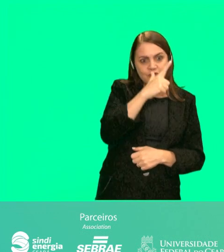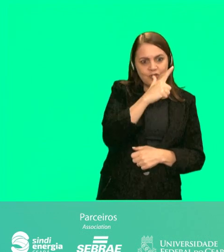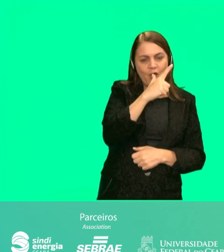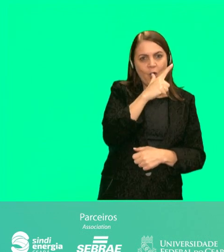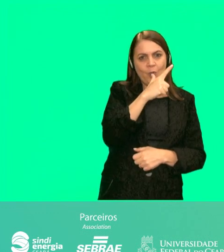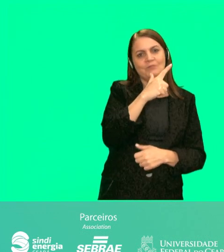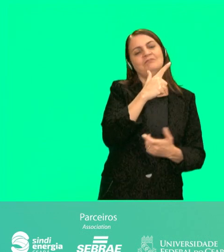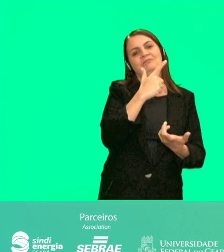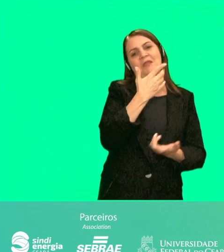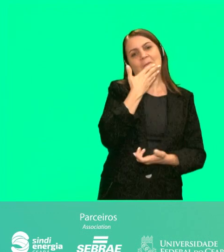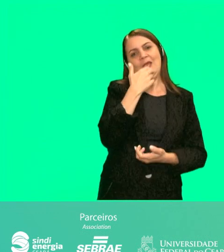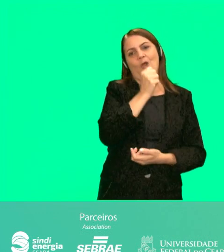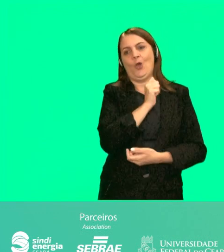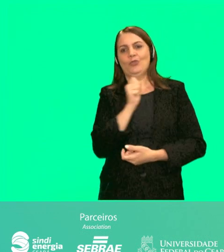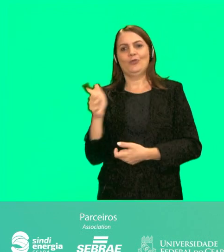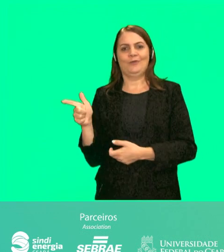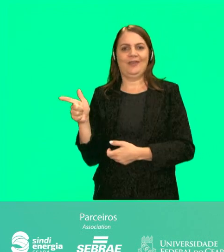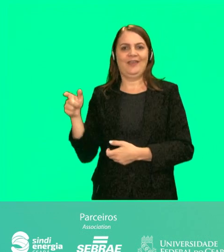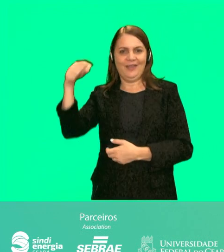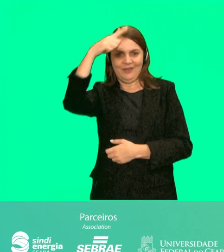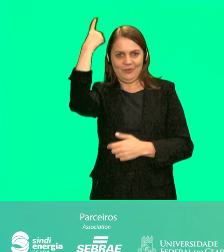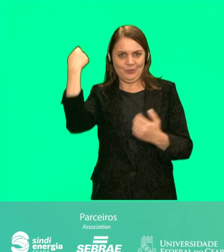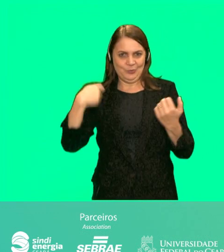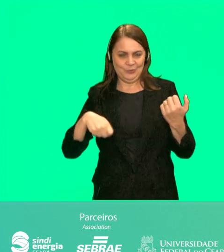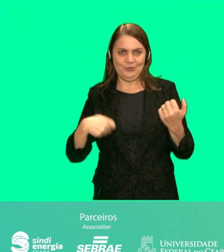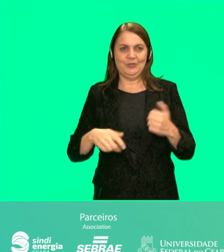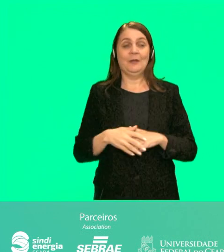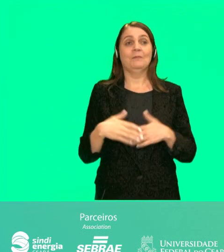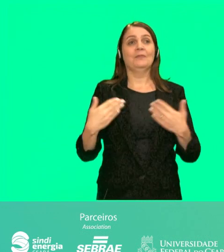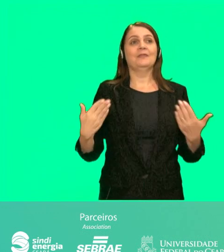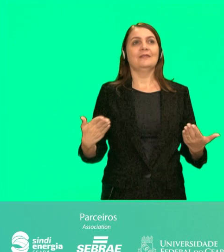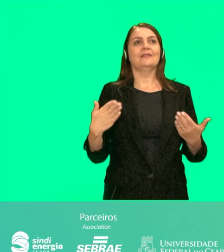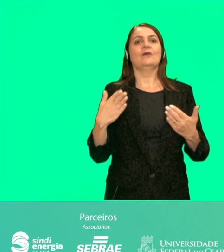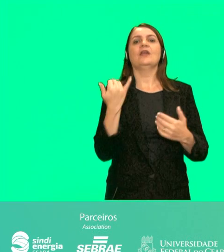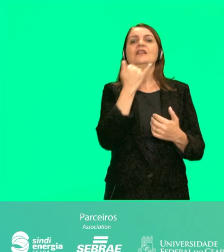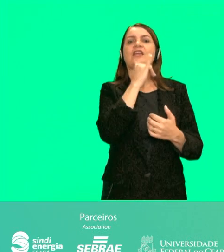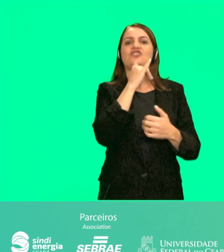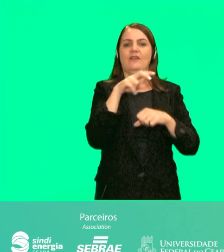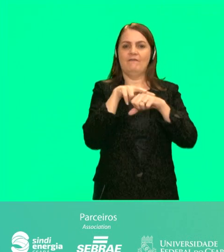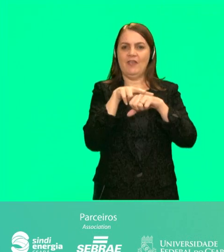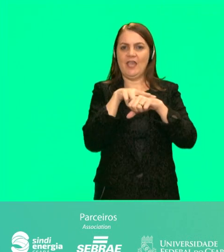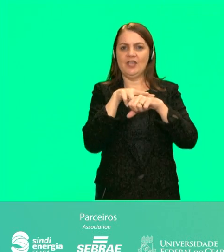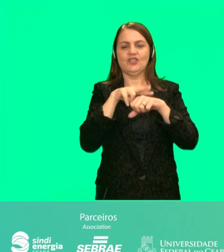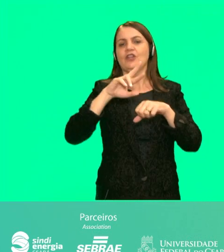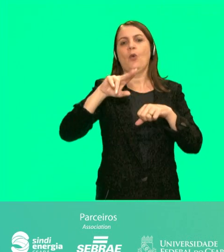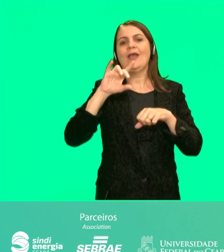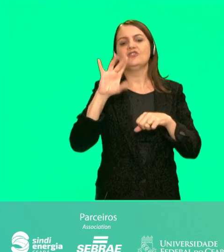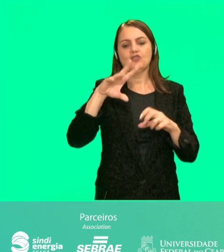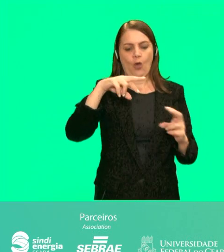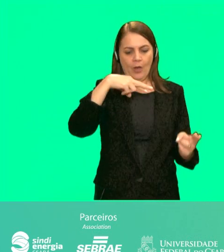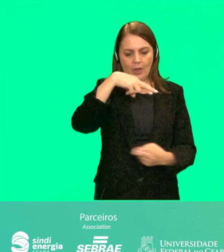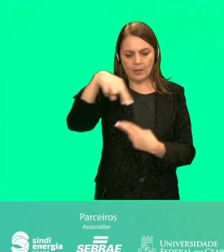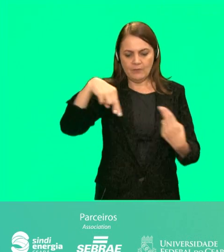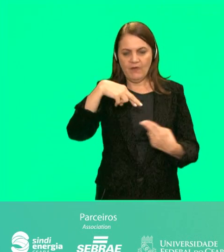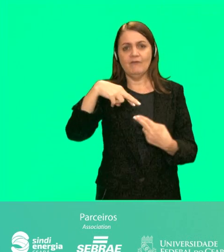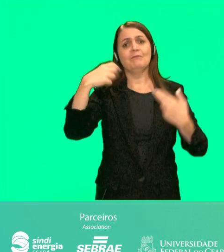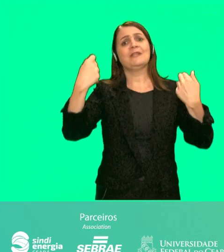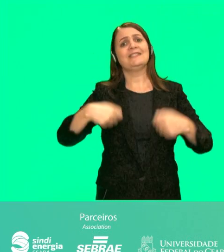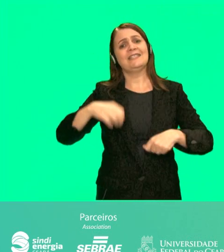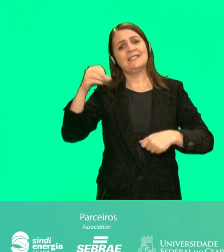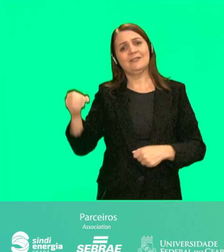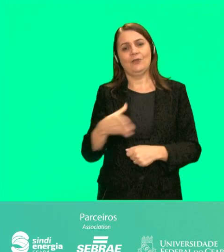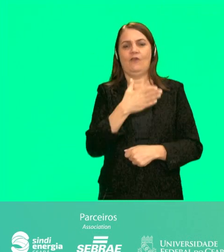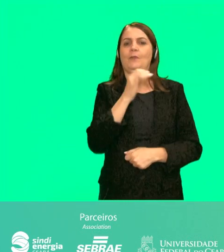It's clearly shown that green energy cannot just be renewable, it has to be new.